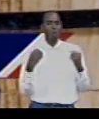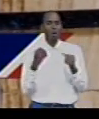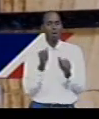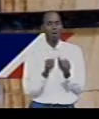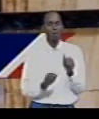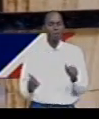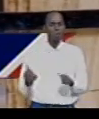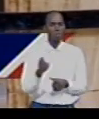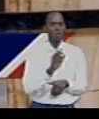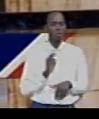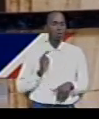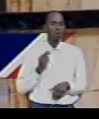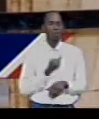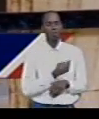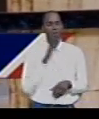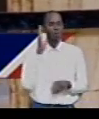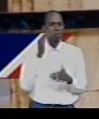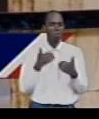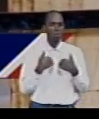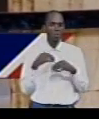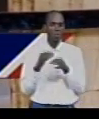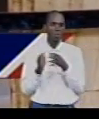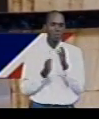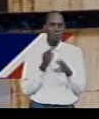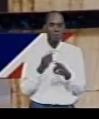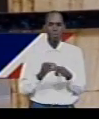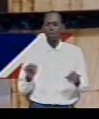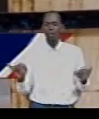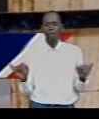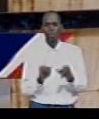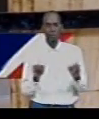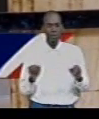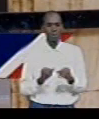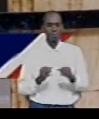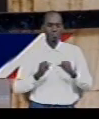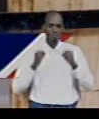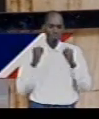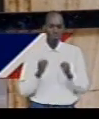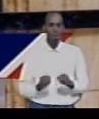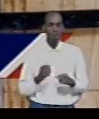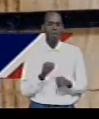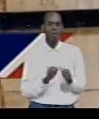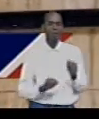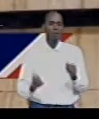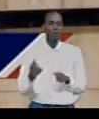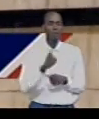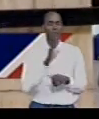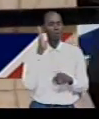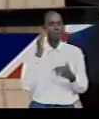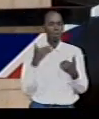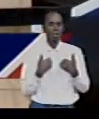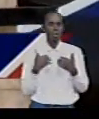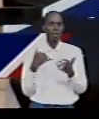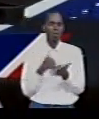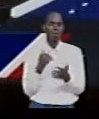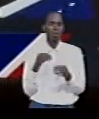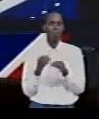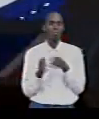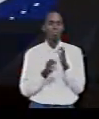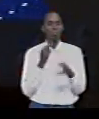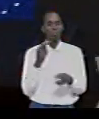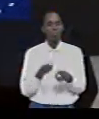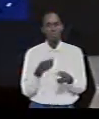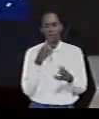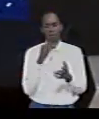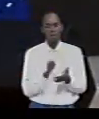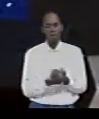the same steadfastness every one of us will have in Jesus' name. He said, I withstood